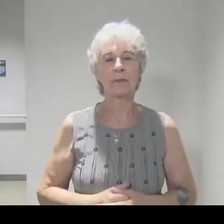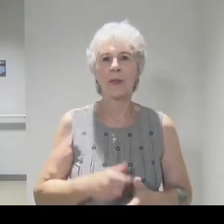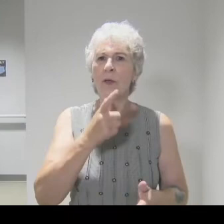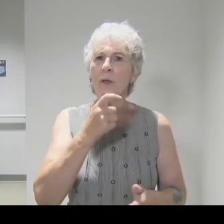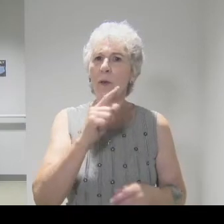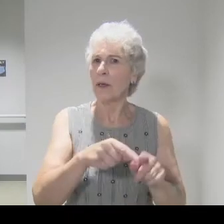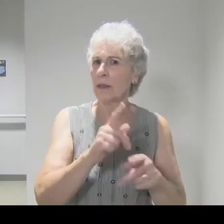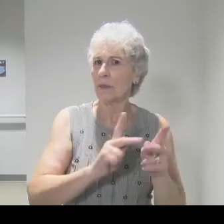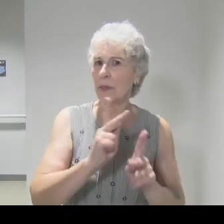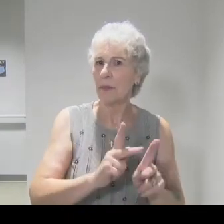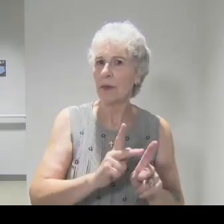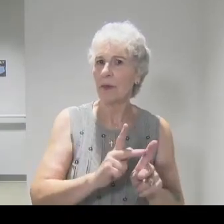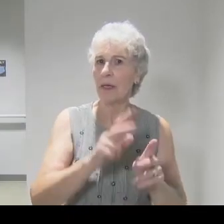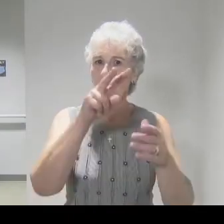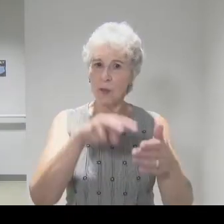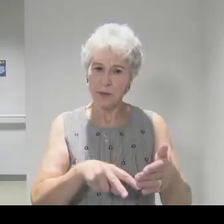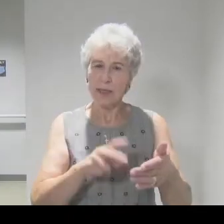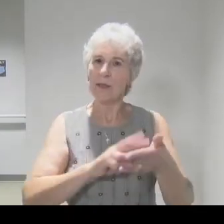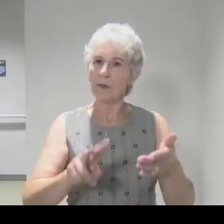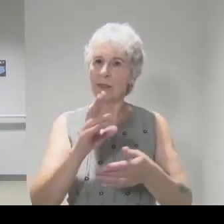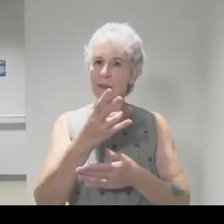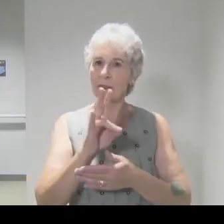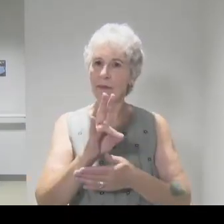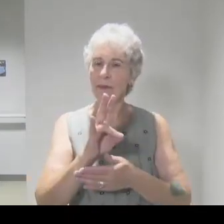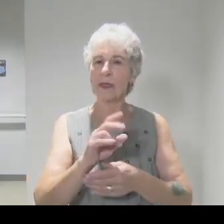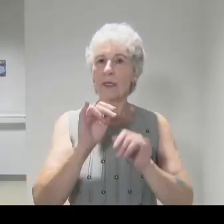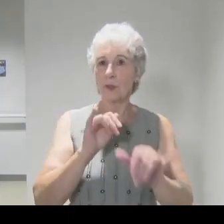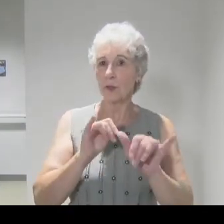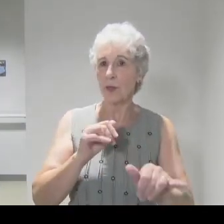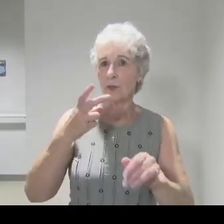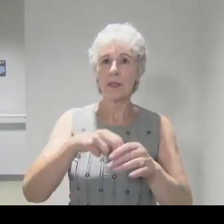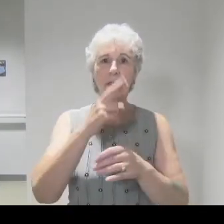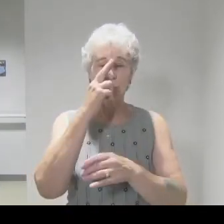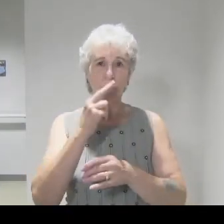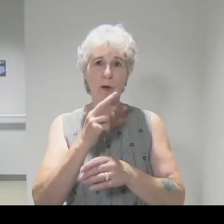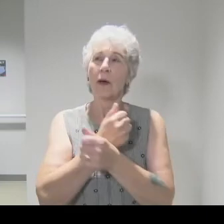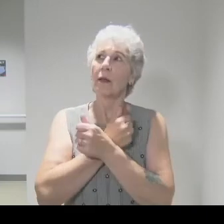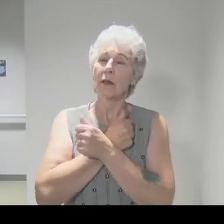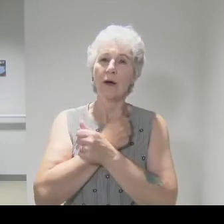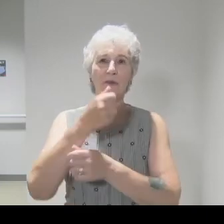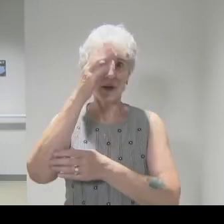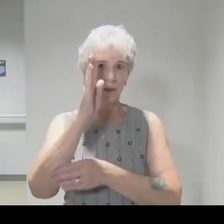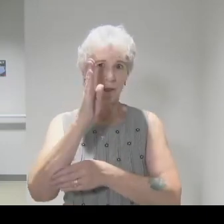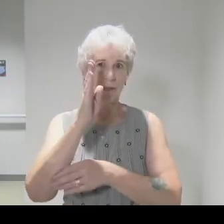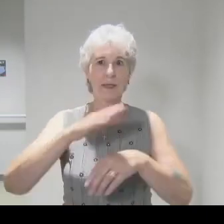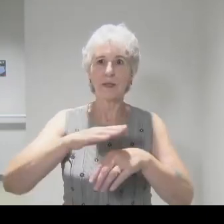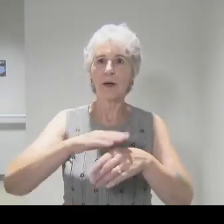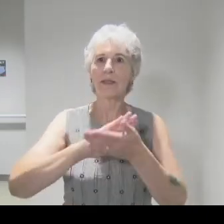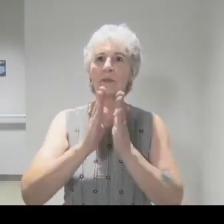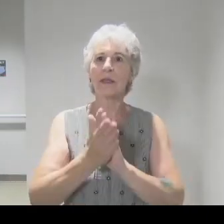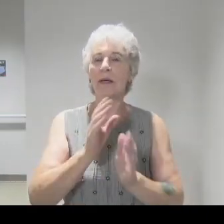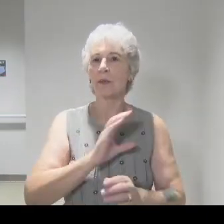these people? Drop down to verse 7. To all those in Rome who are loved by God and called to be saints.